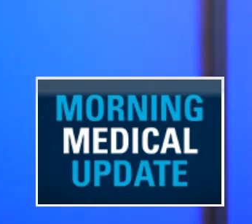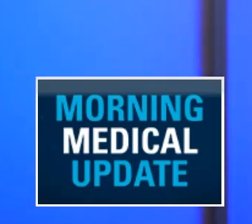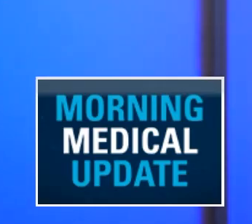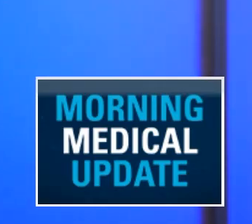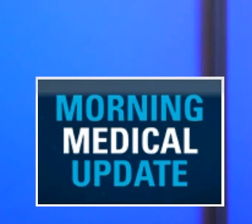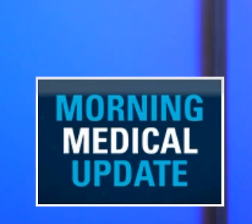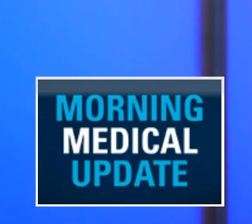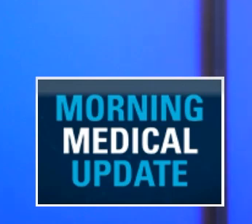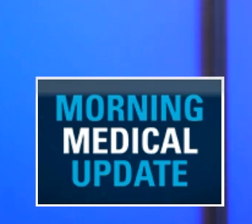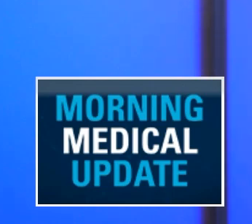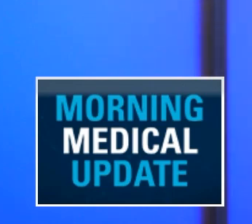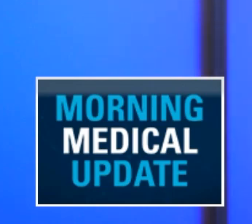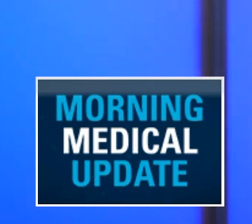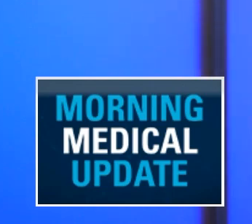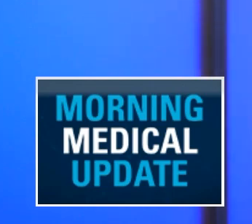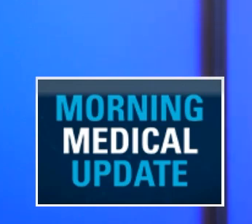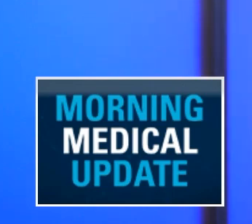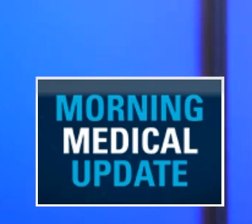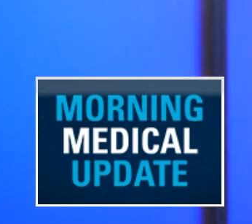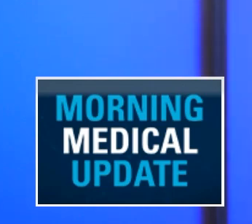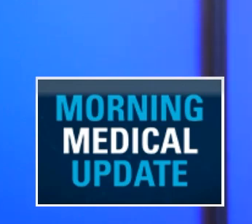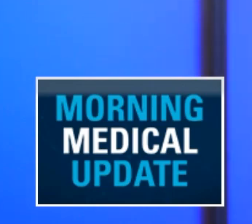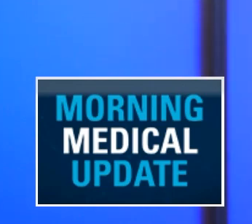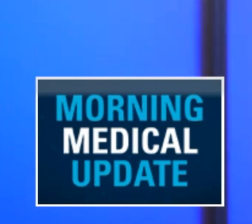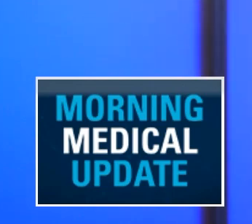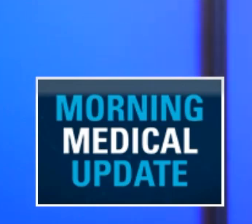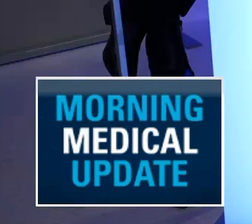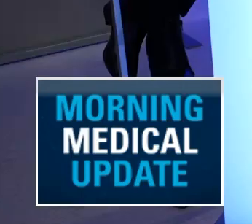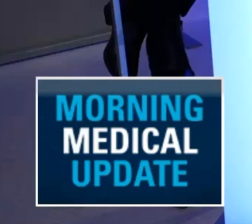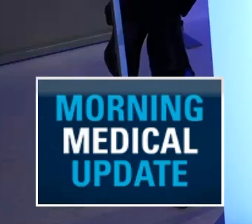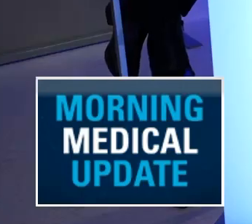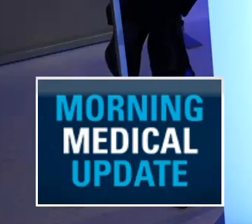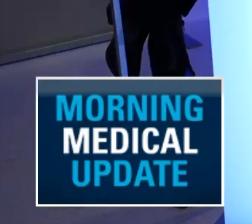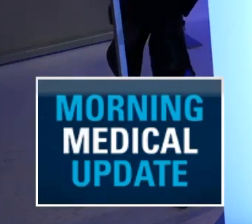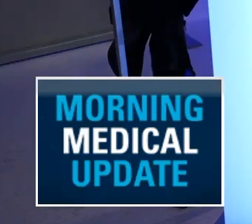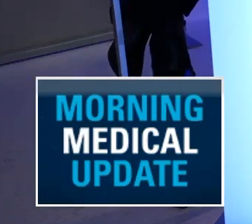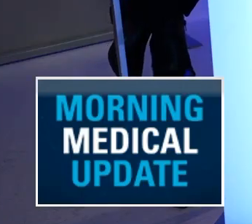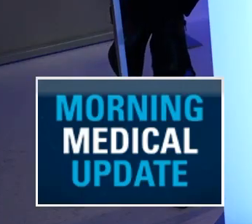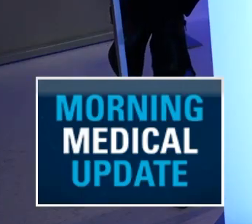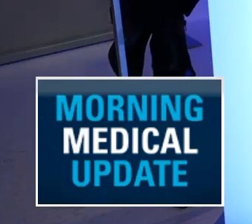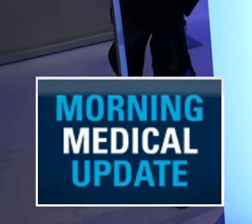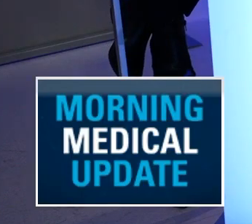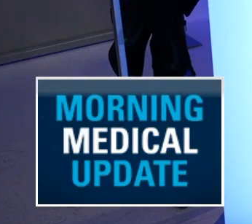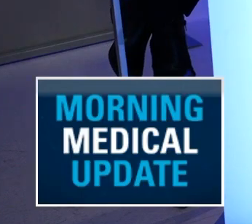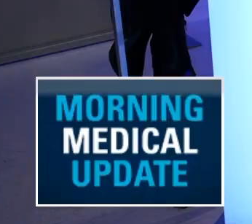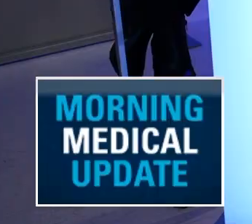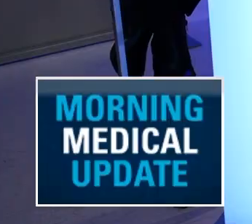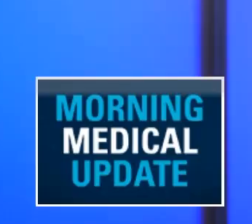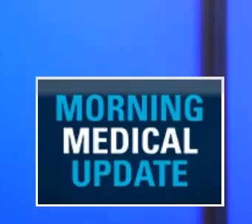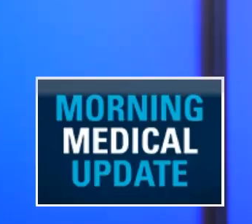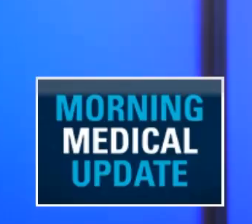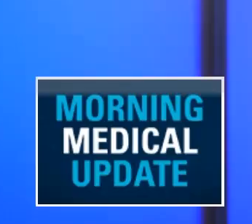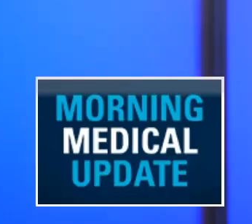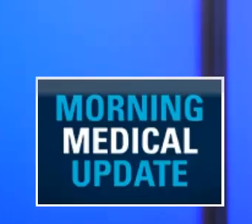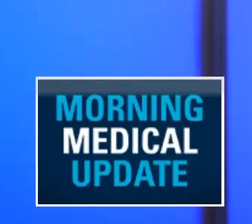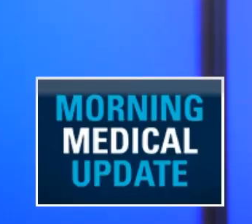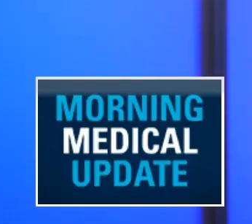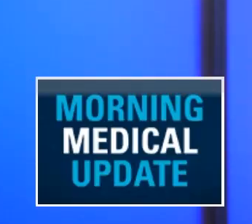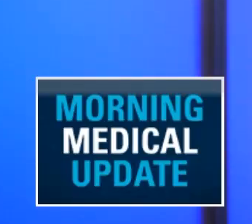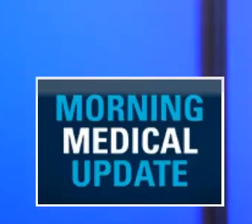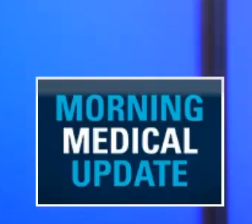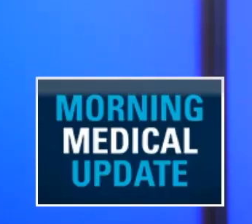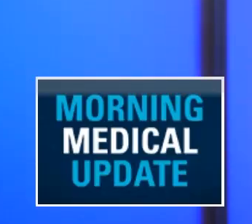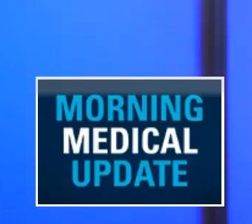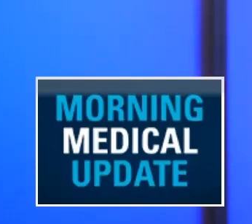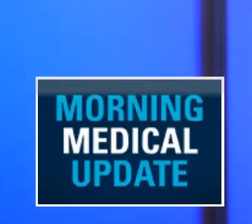to show it here just so you can kind of see it from like my hand. But so obviously you see the curvature of it, and then it's just